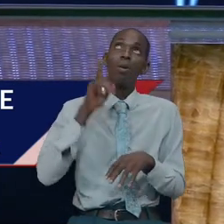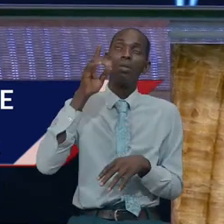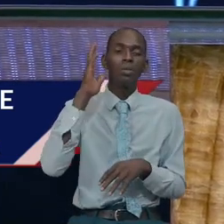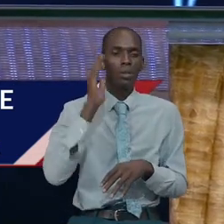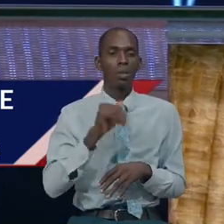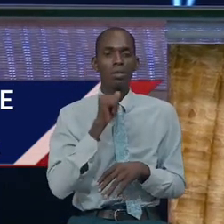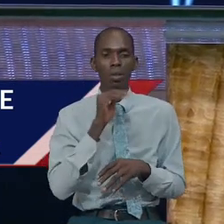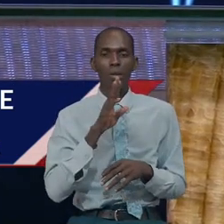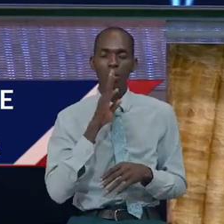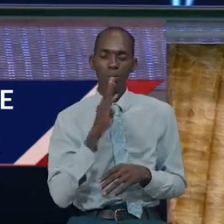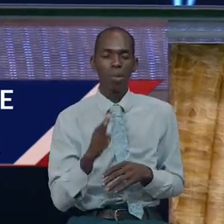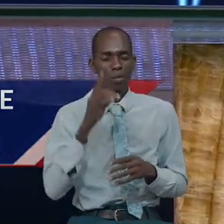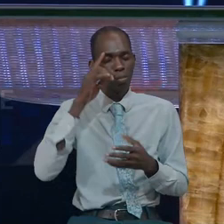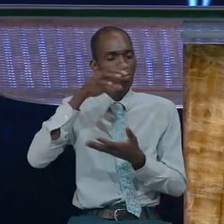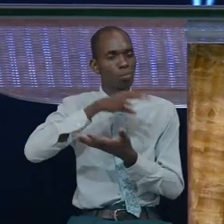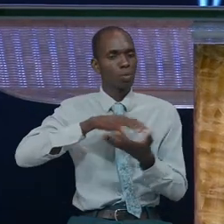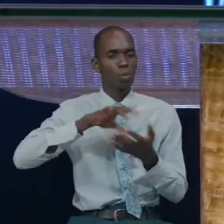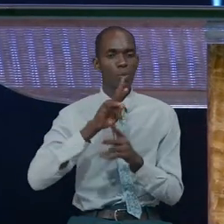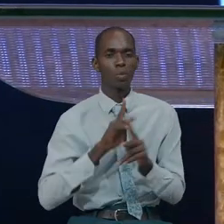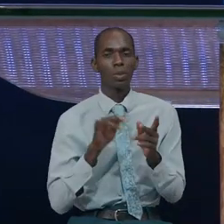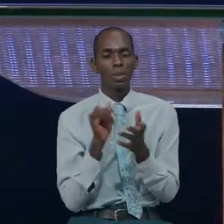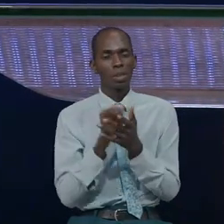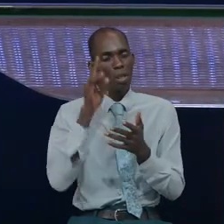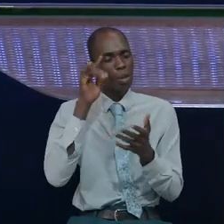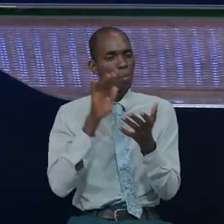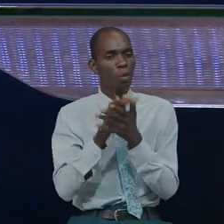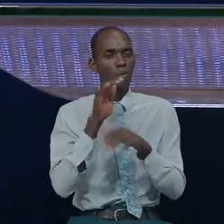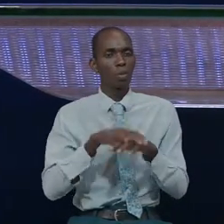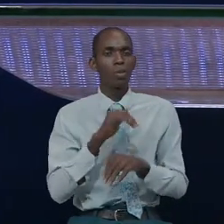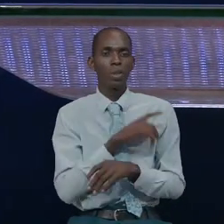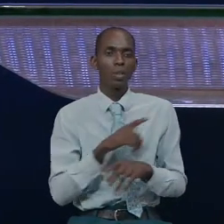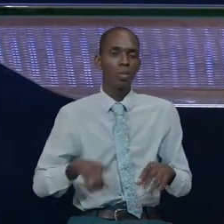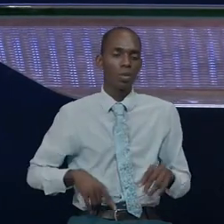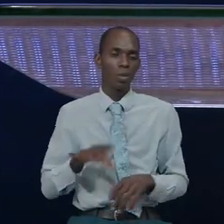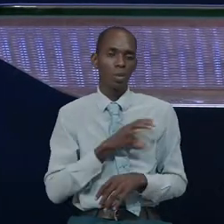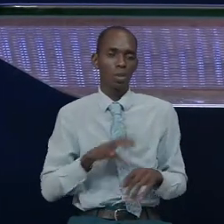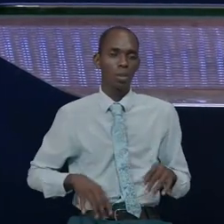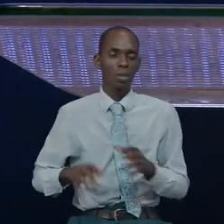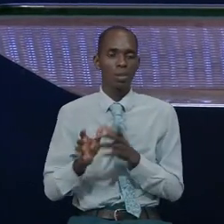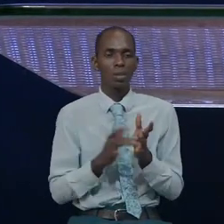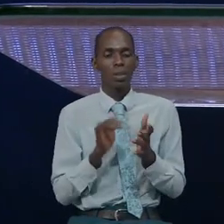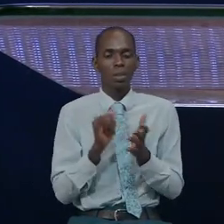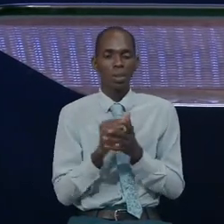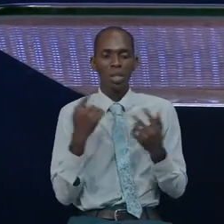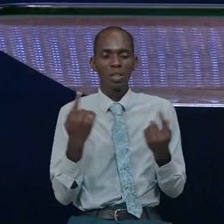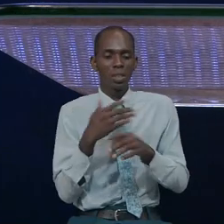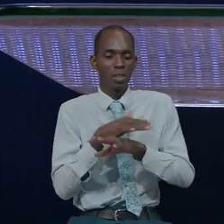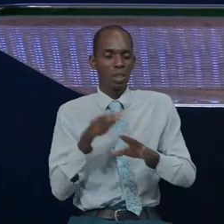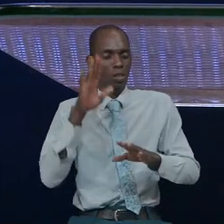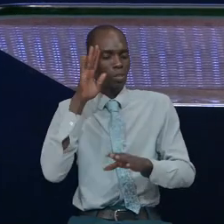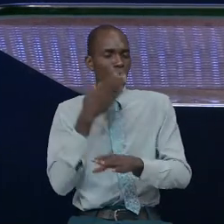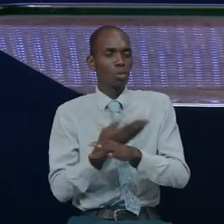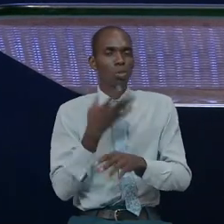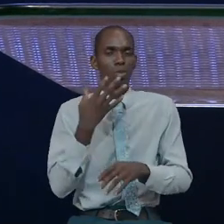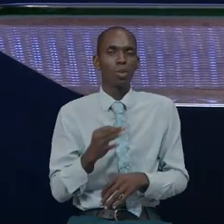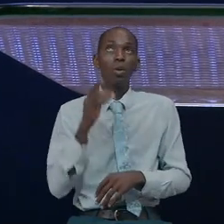not be confounded. The people that believe on the Lord Jesus Christ, that sinless Son of Christ, and that